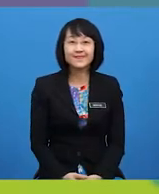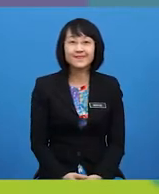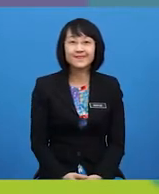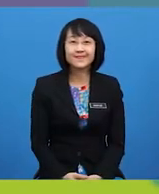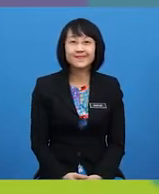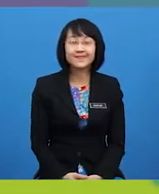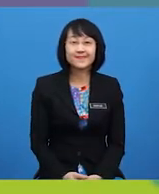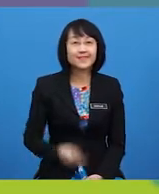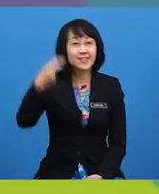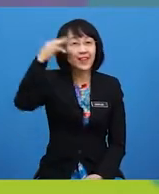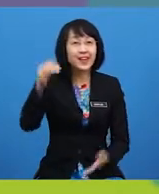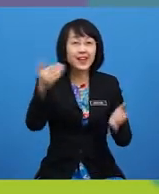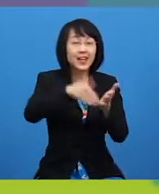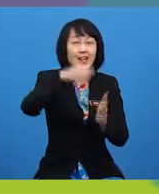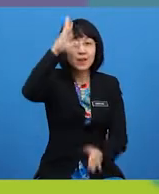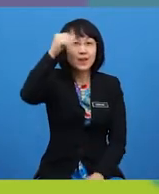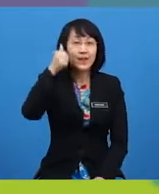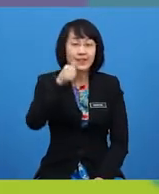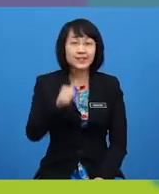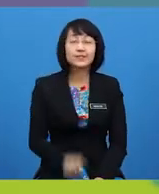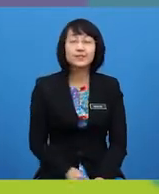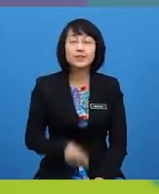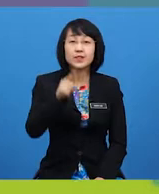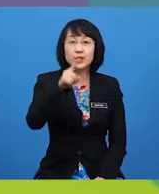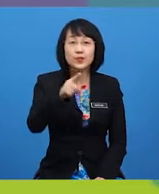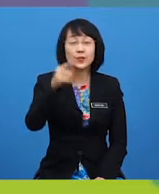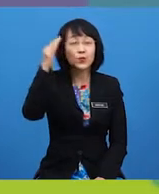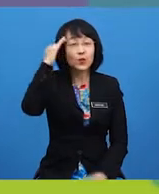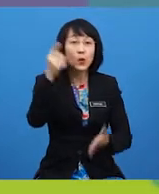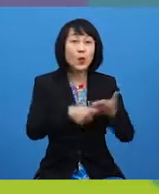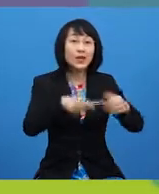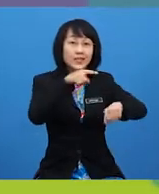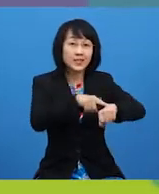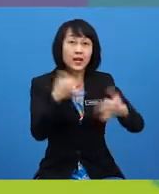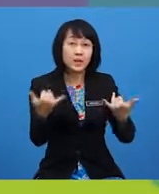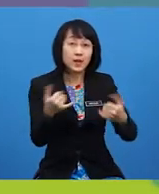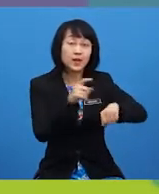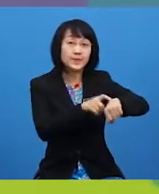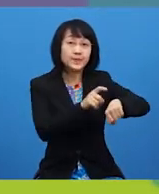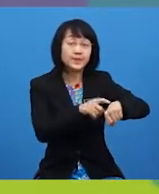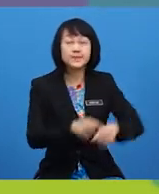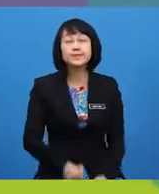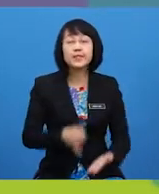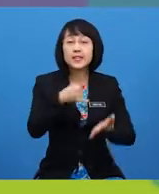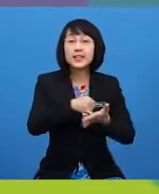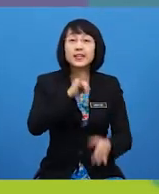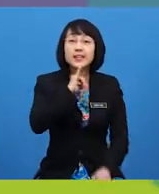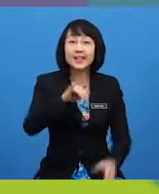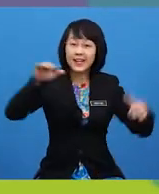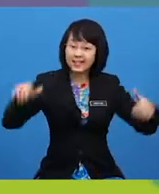challenge time. Earlier in this episode, Miss Hazrin has showed